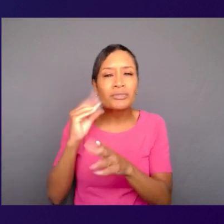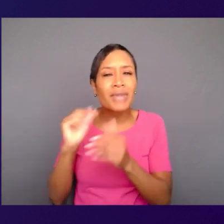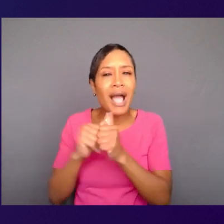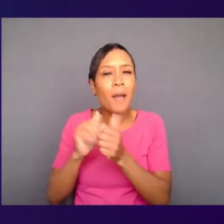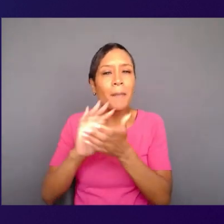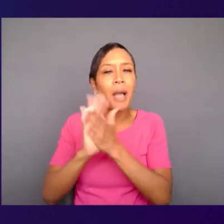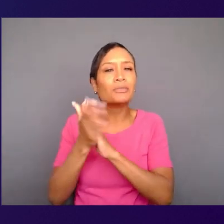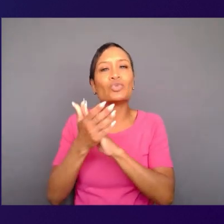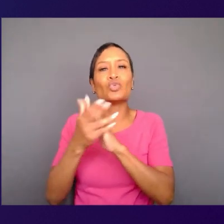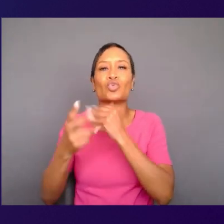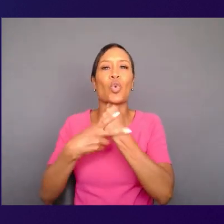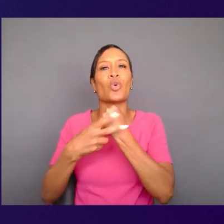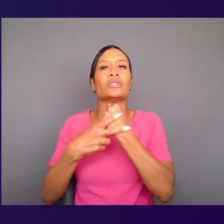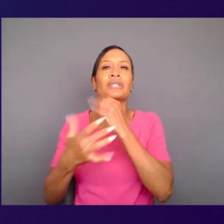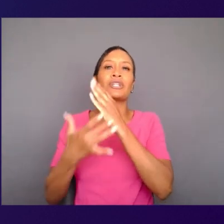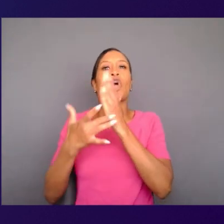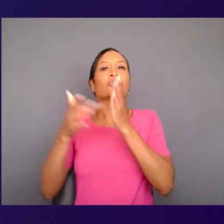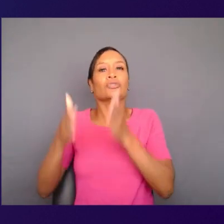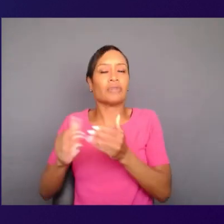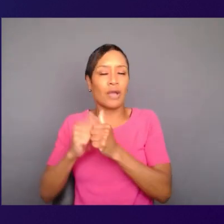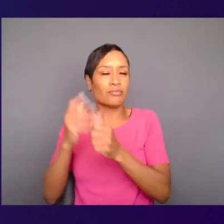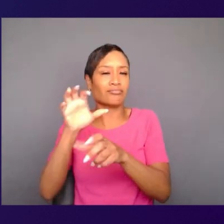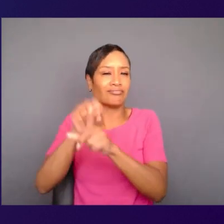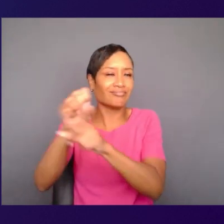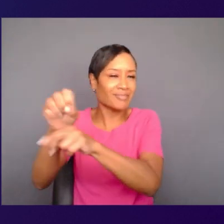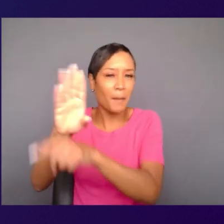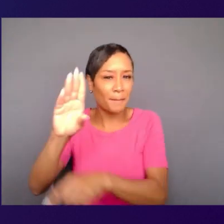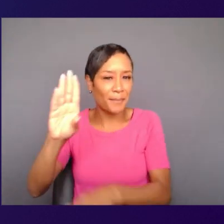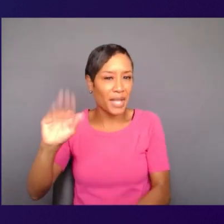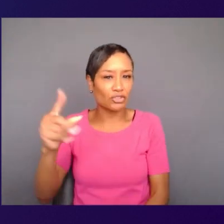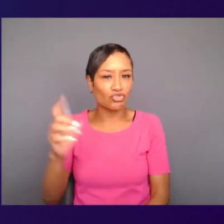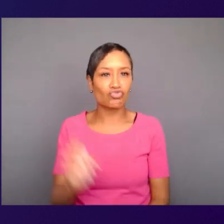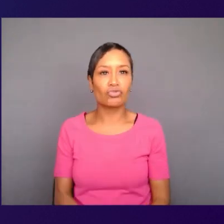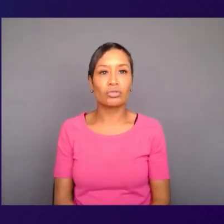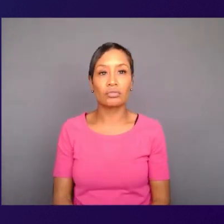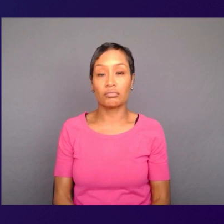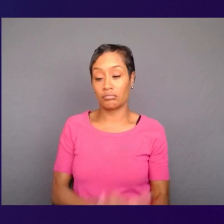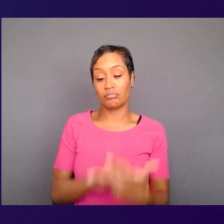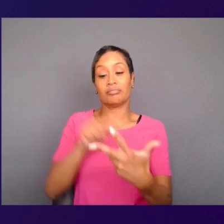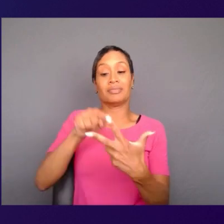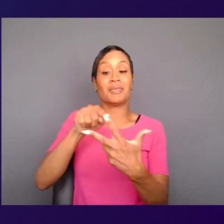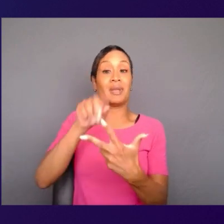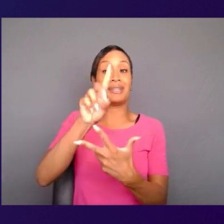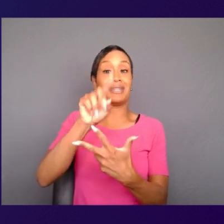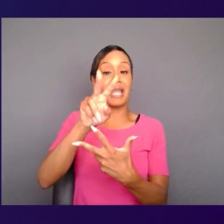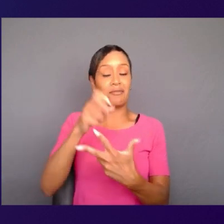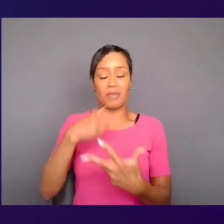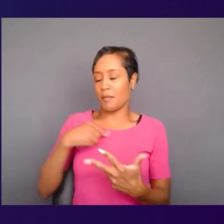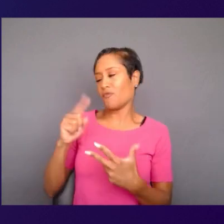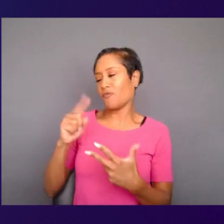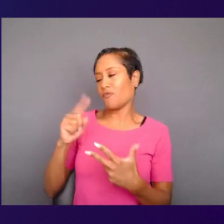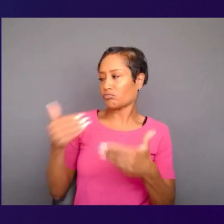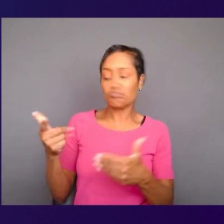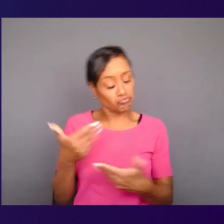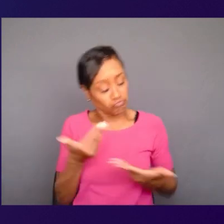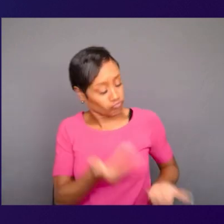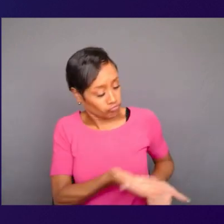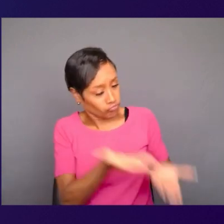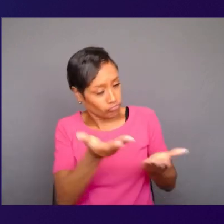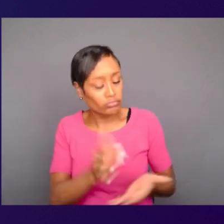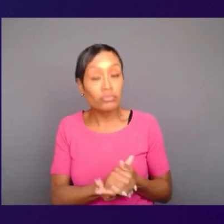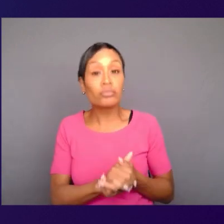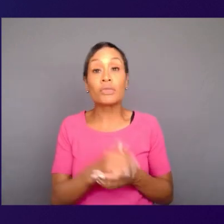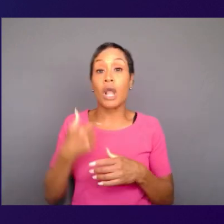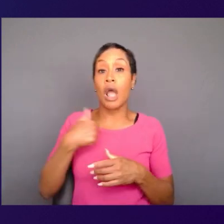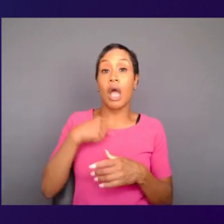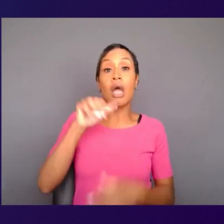technologist and achieving the badges overall? For sure. I'll jump in first. Absolutely. So I had earned my AWS